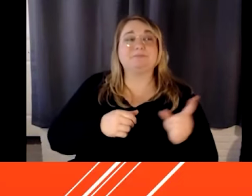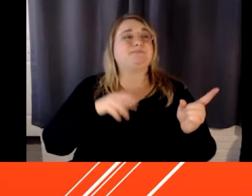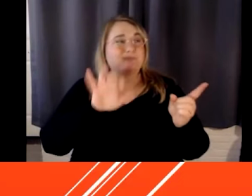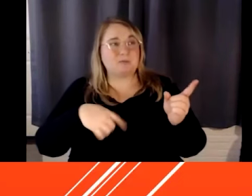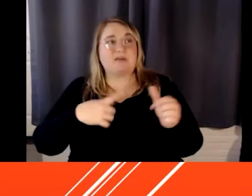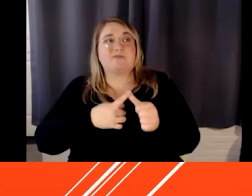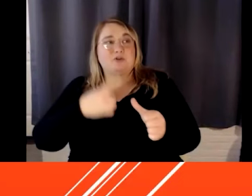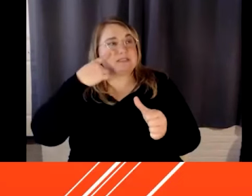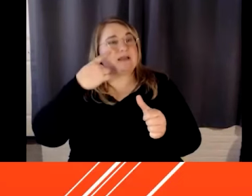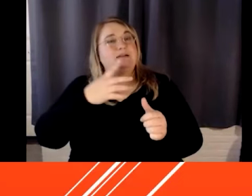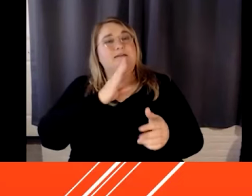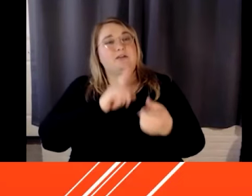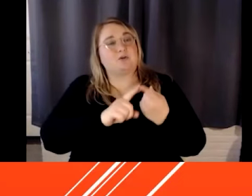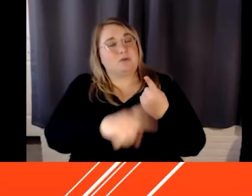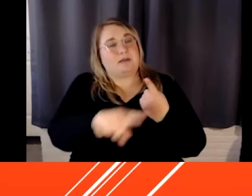always a good idea.